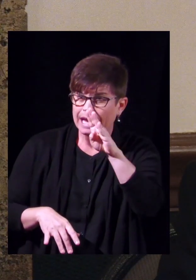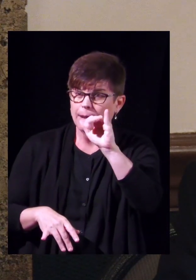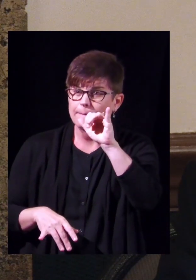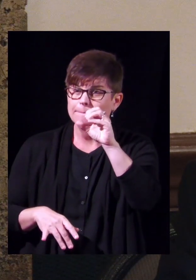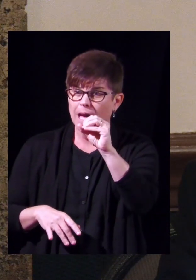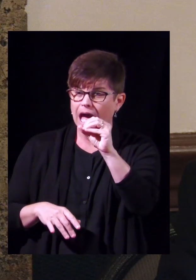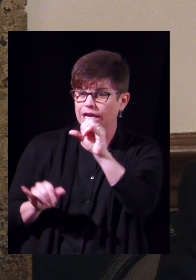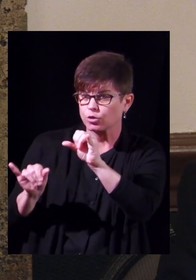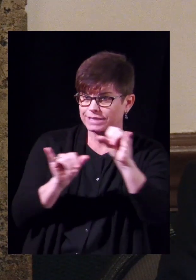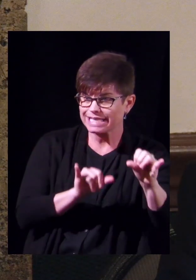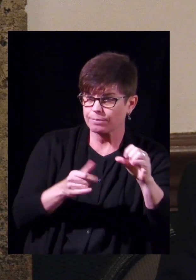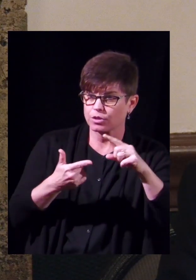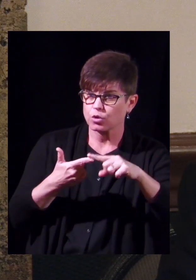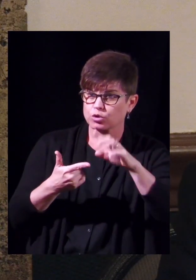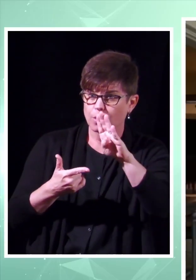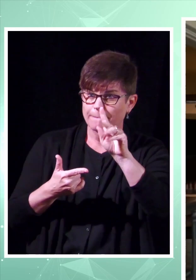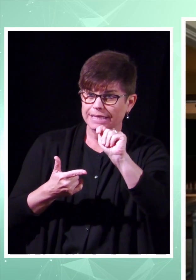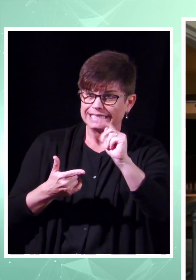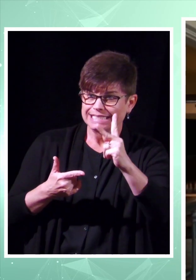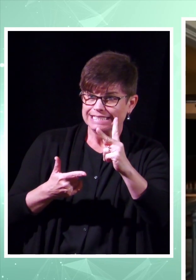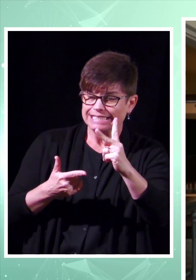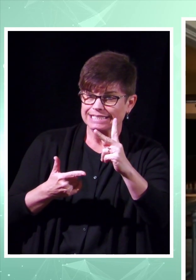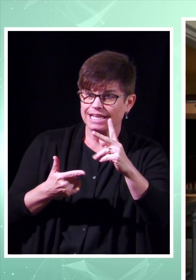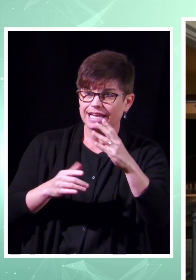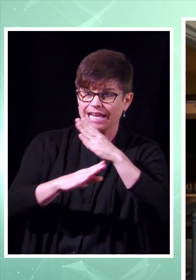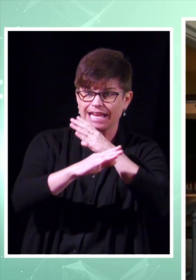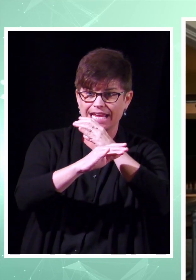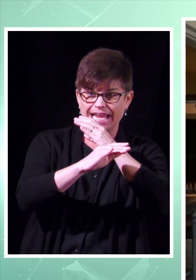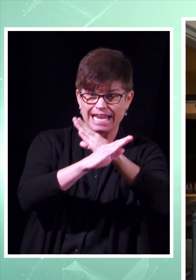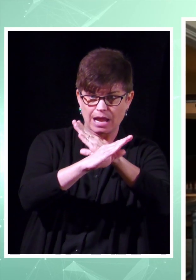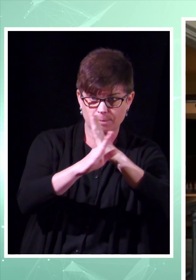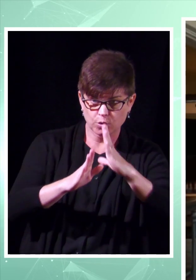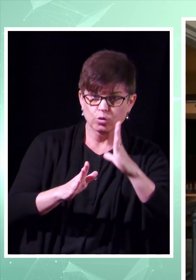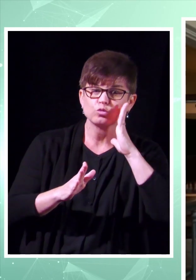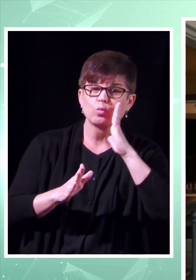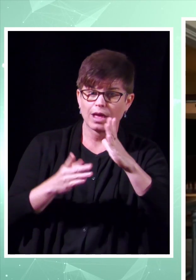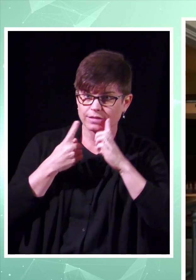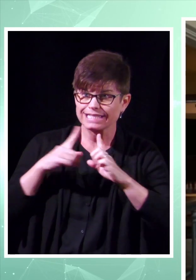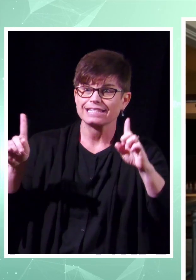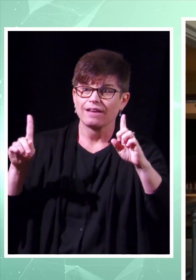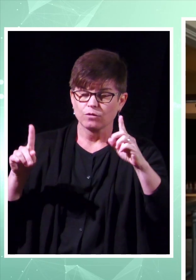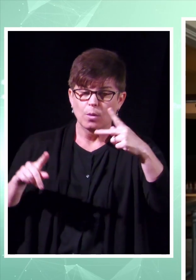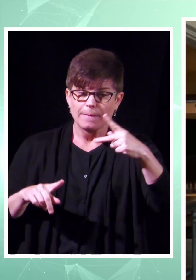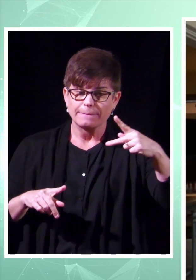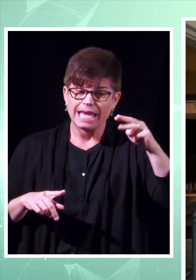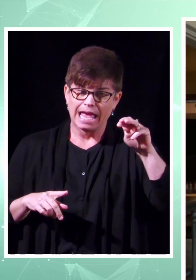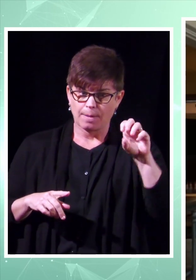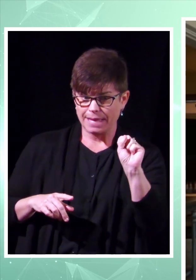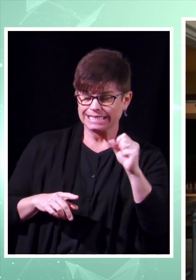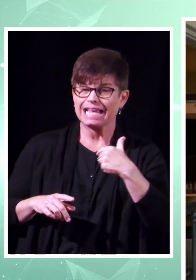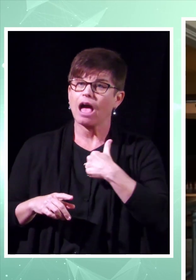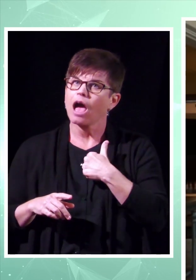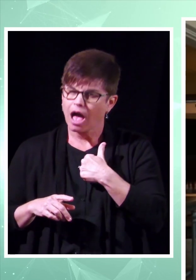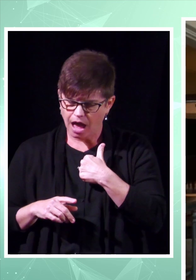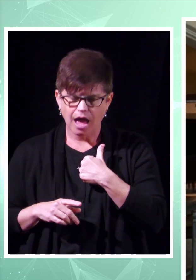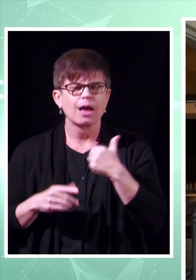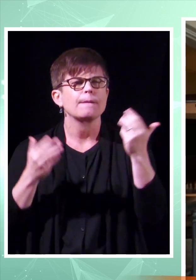inhibitors will have efficacy for PPMS? I am very hopeful